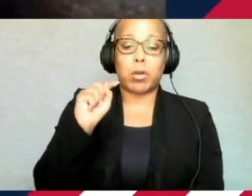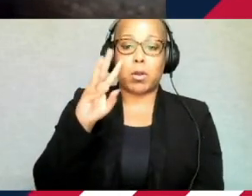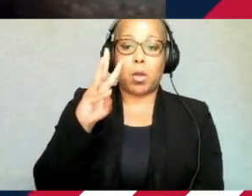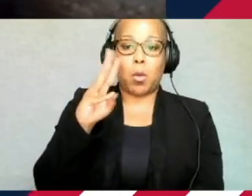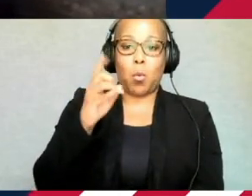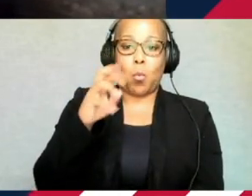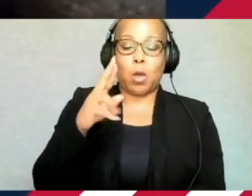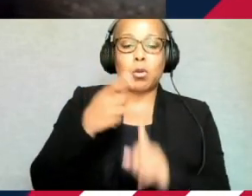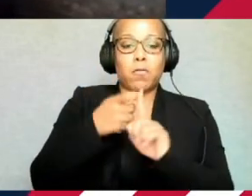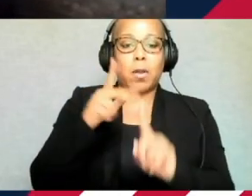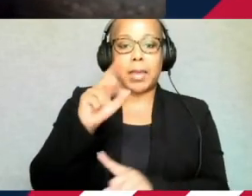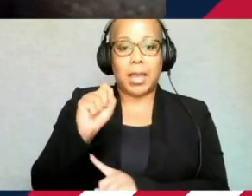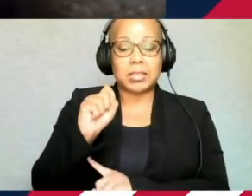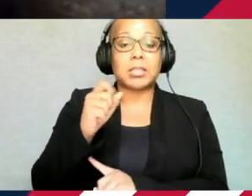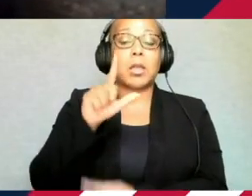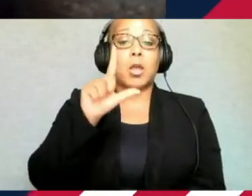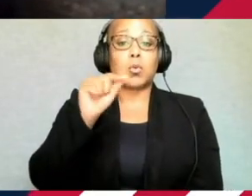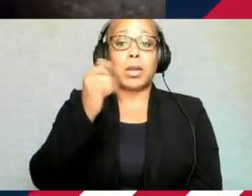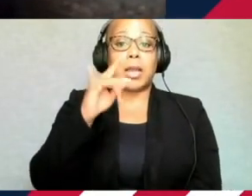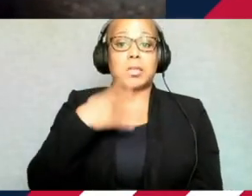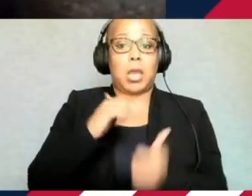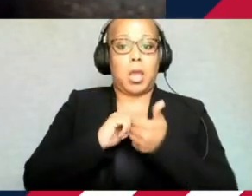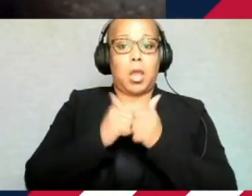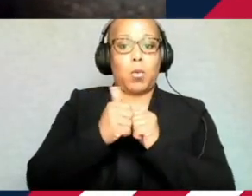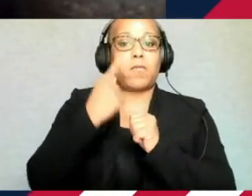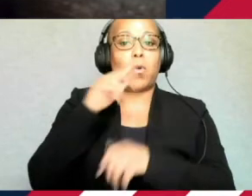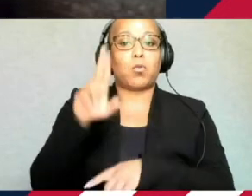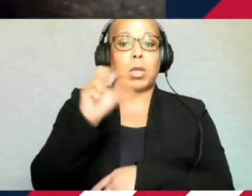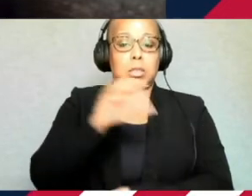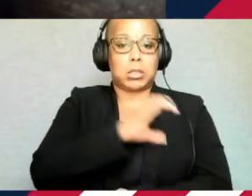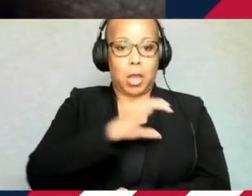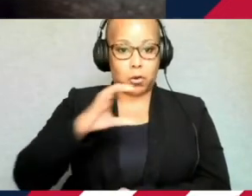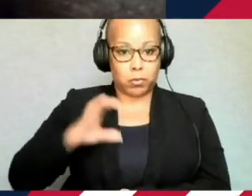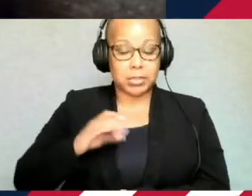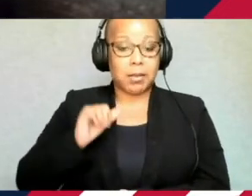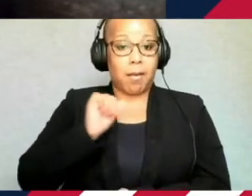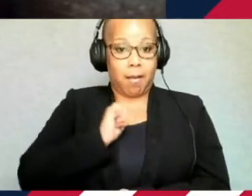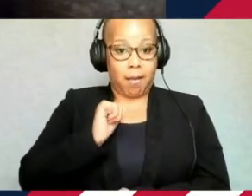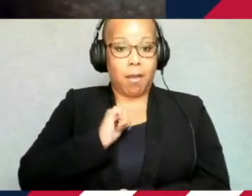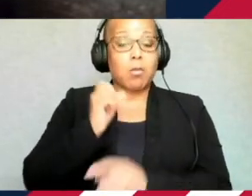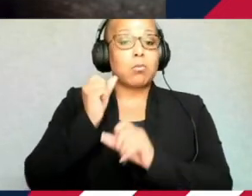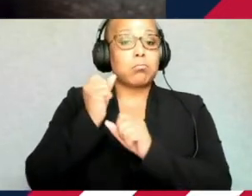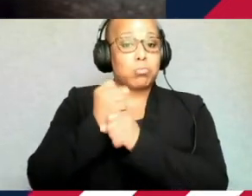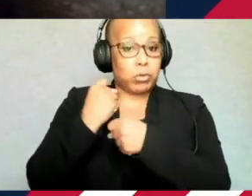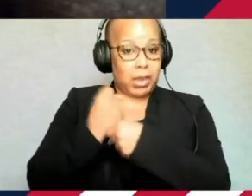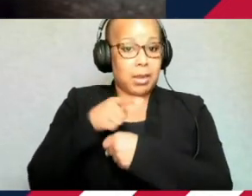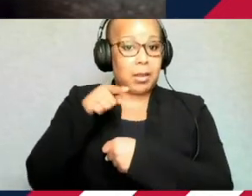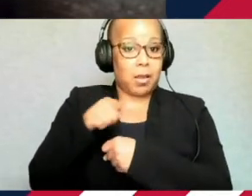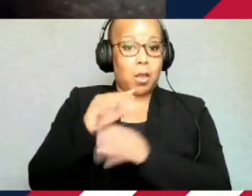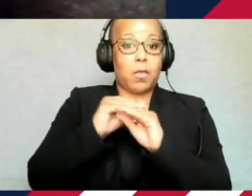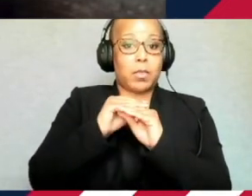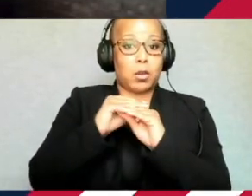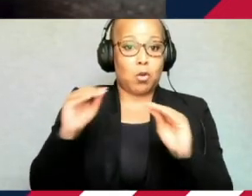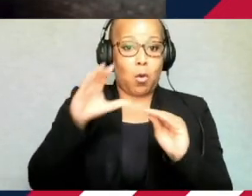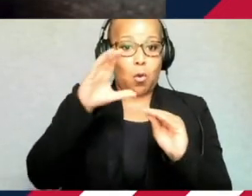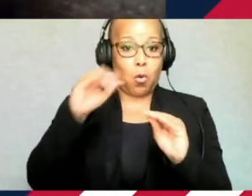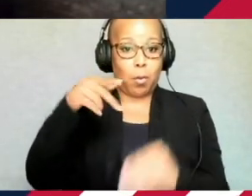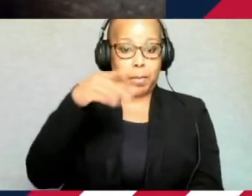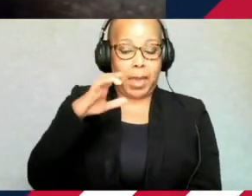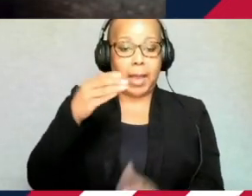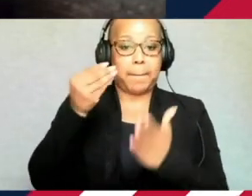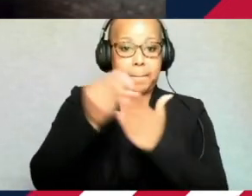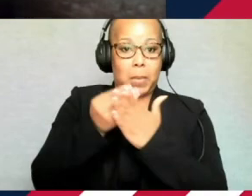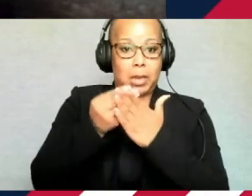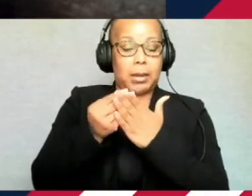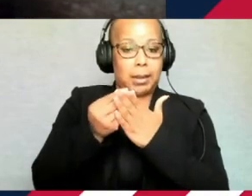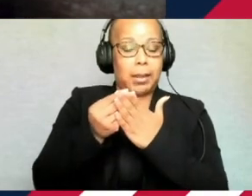In 2018, I ran for United States Congress, and I actually created the No Corporate PAC Money Pledge, and